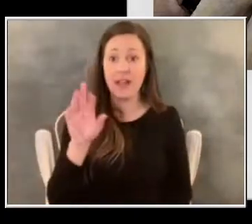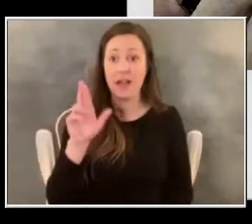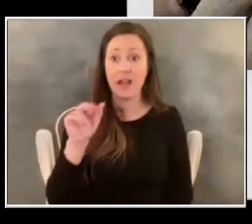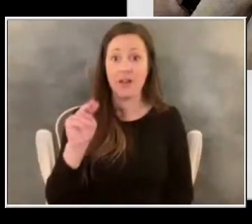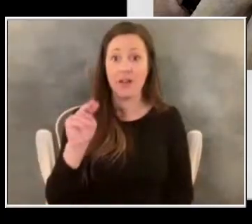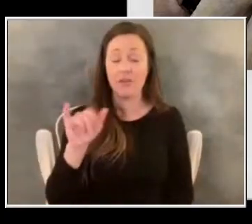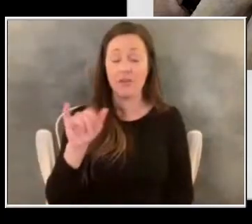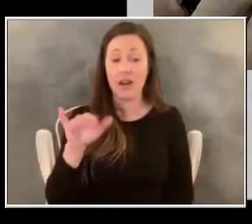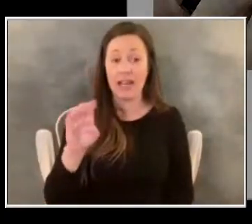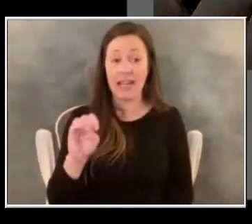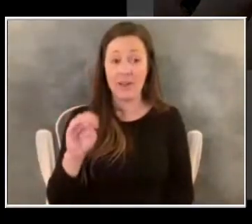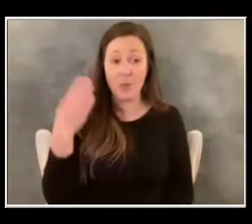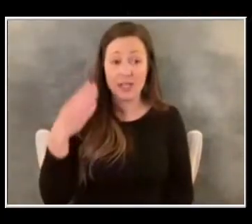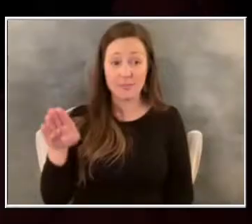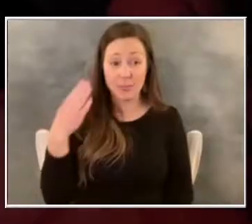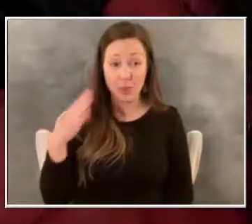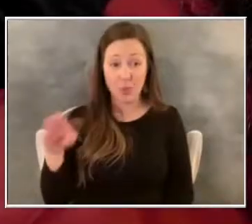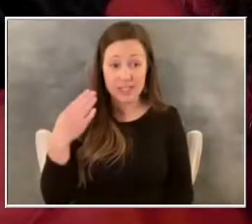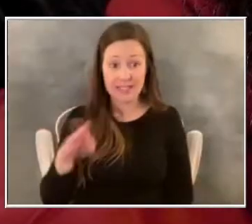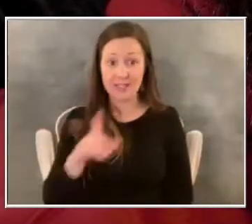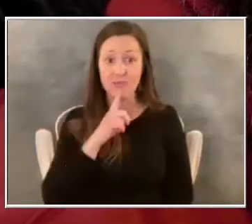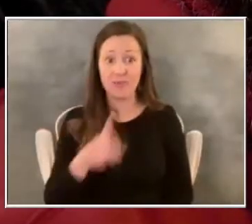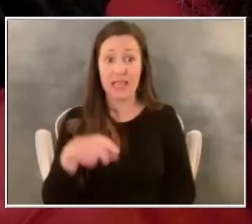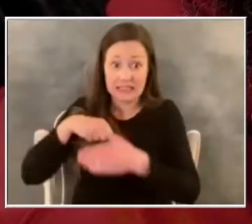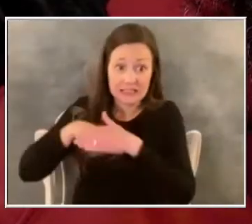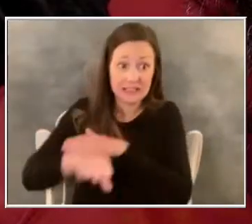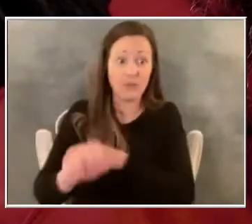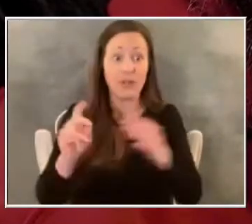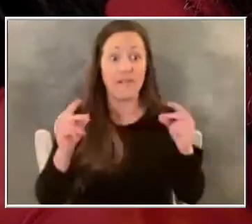delivery was so fast.